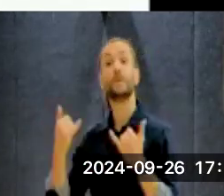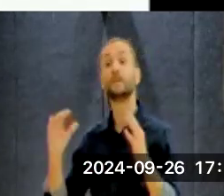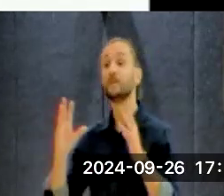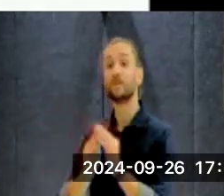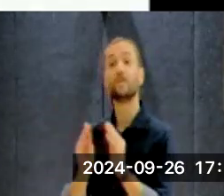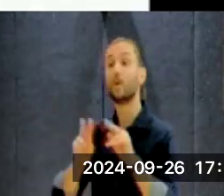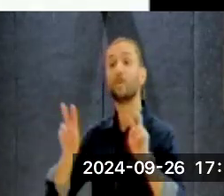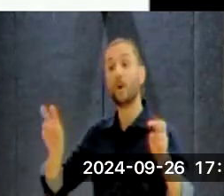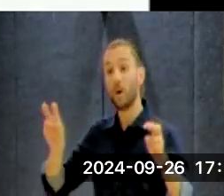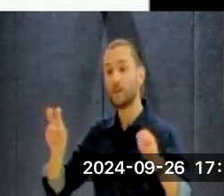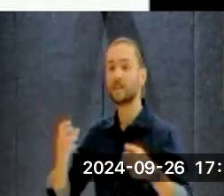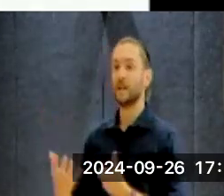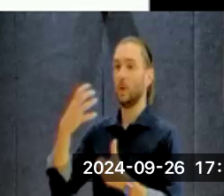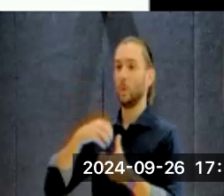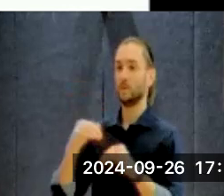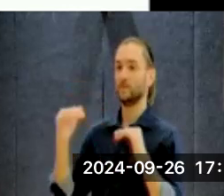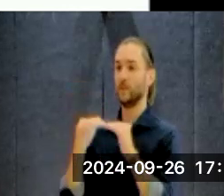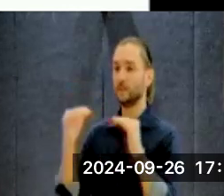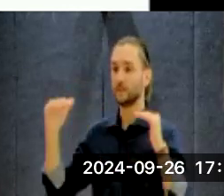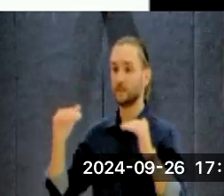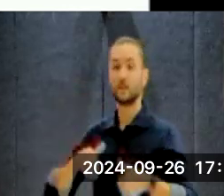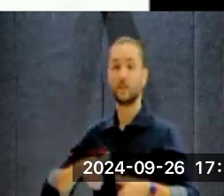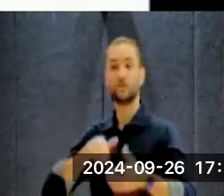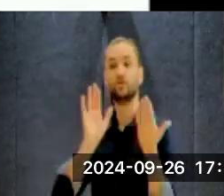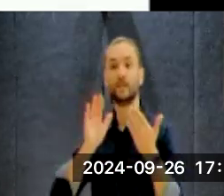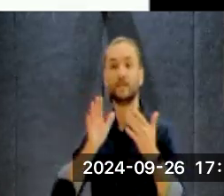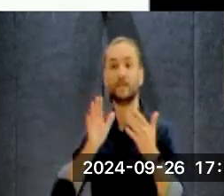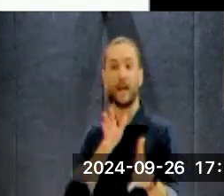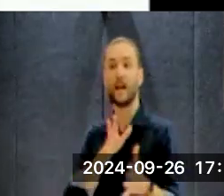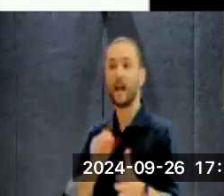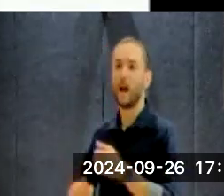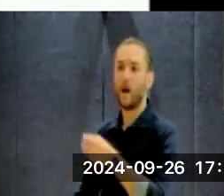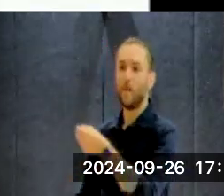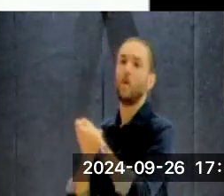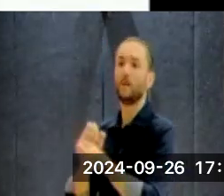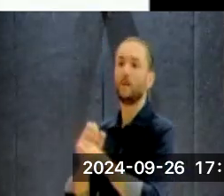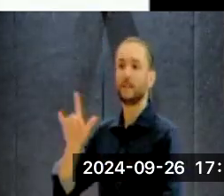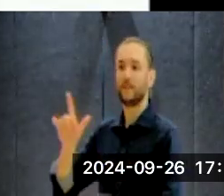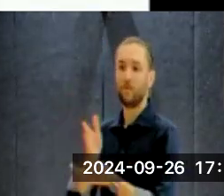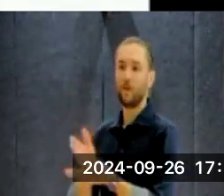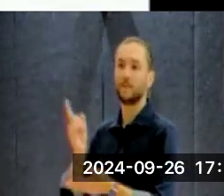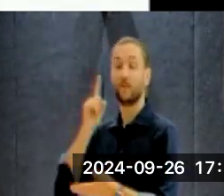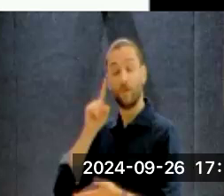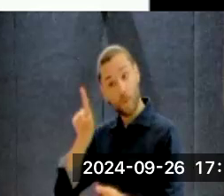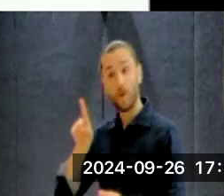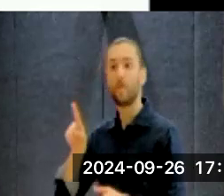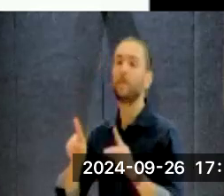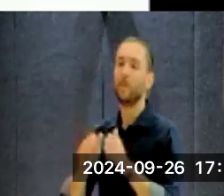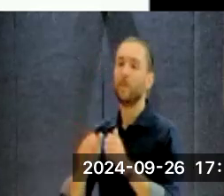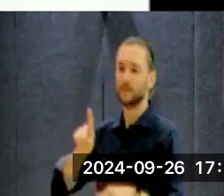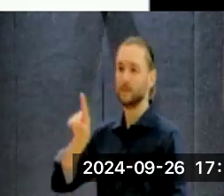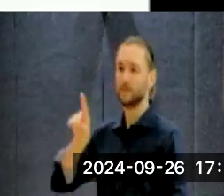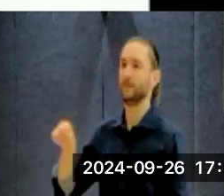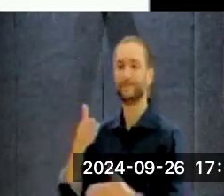is Inclusive Justice, Addressing Hate and Upholding Civil Rights for People with Disabilities. So I thank you all for being here